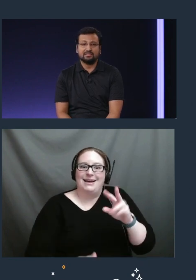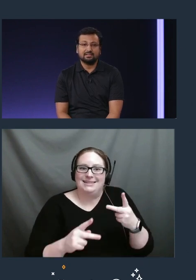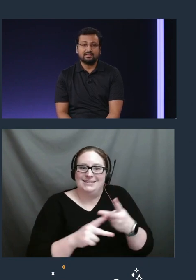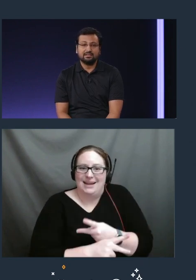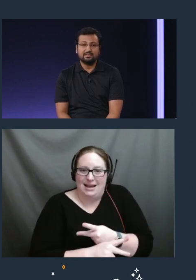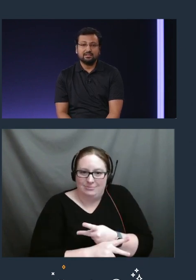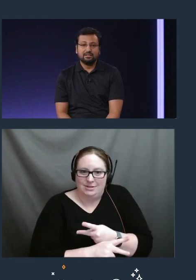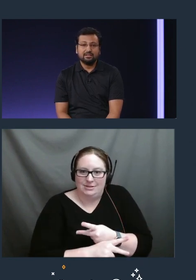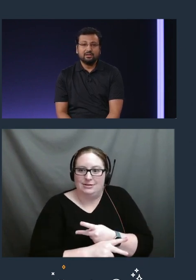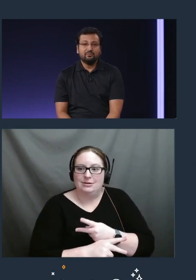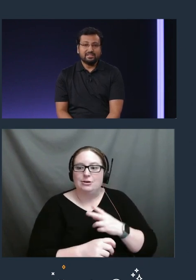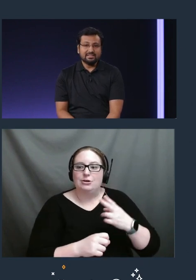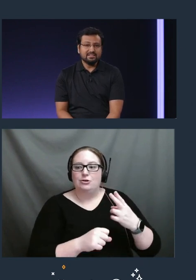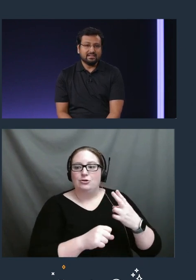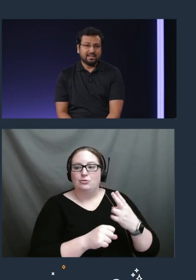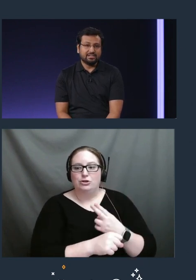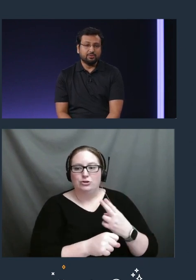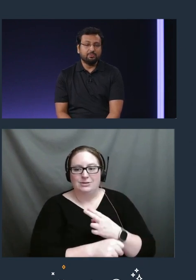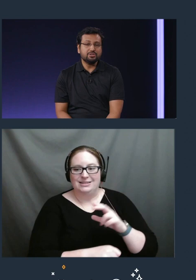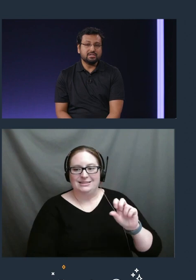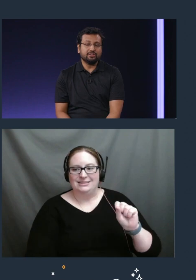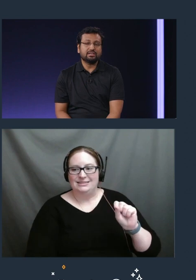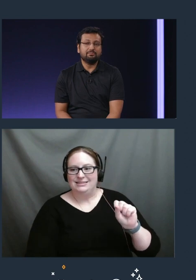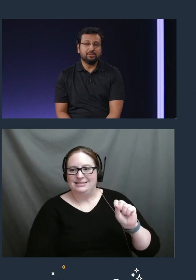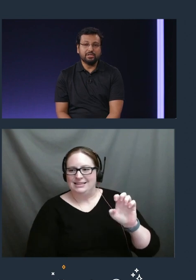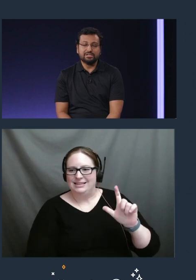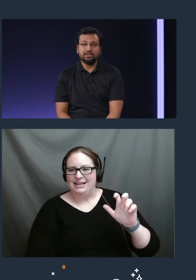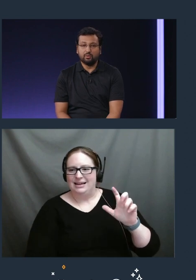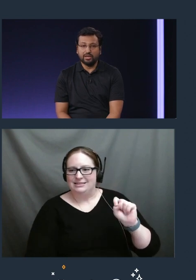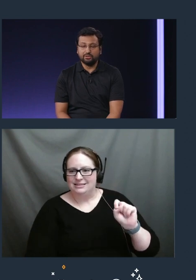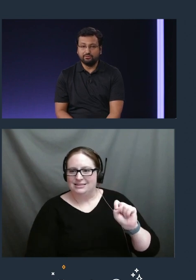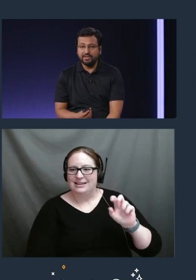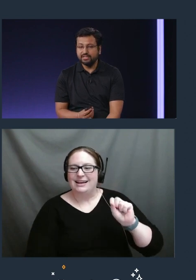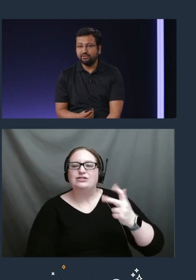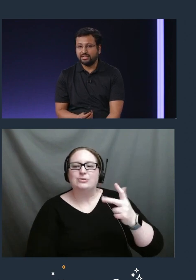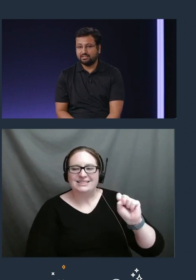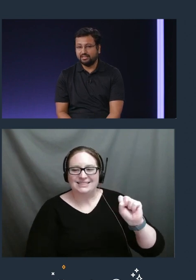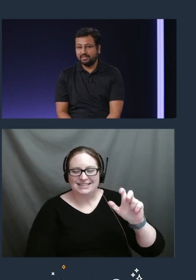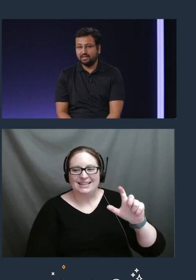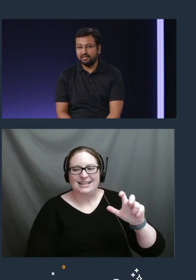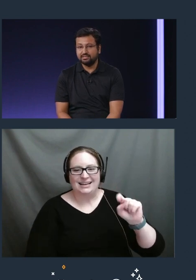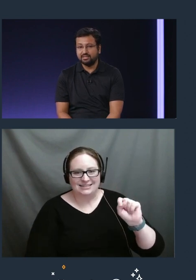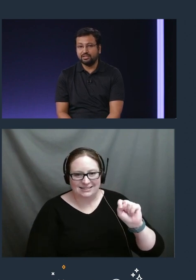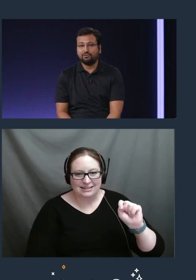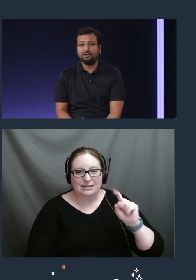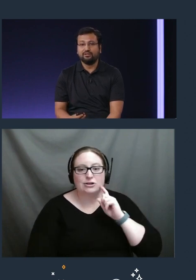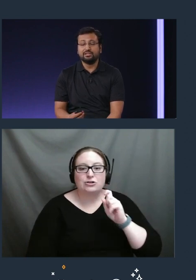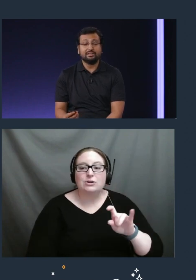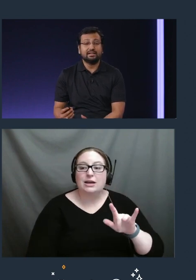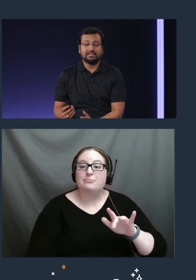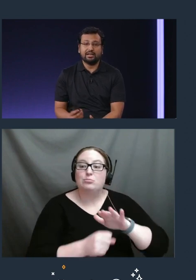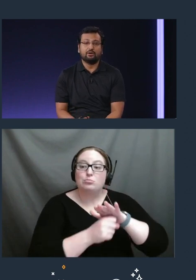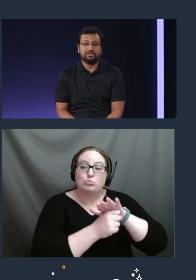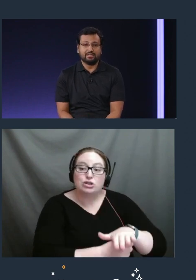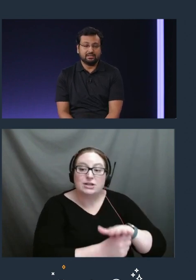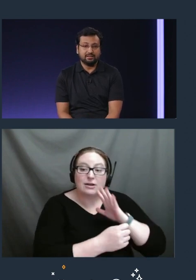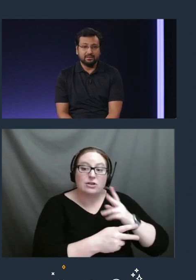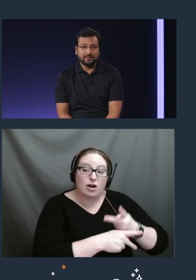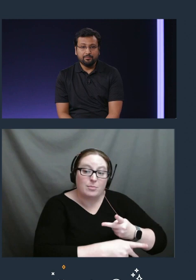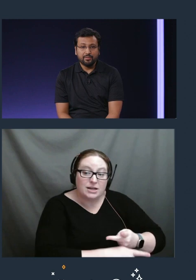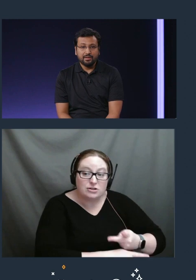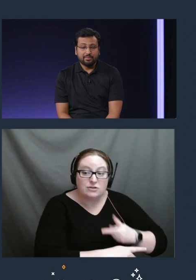Select. With S3 Select, you push down the computational work to filter your S3 data instead of returning the entire